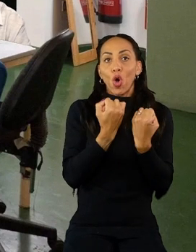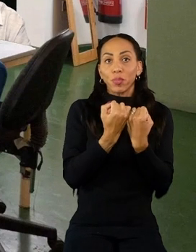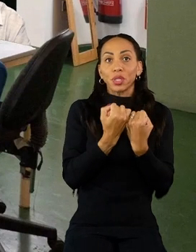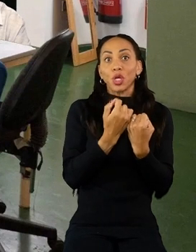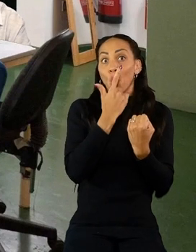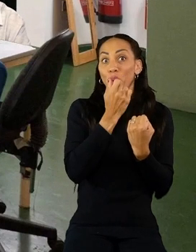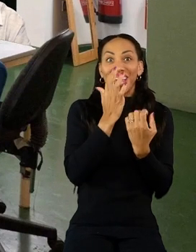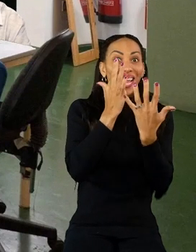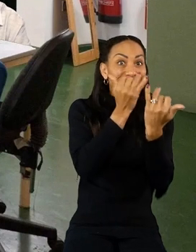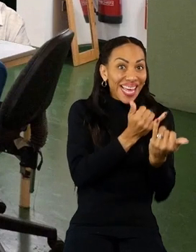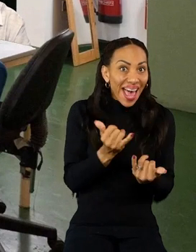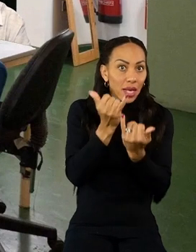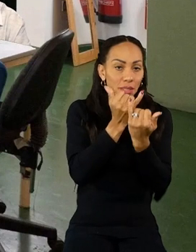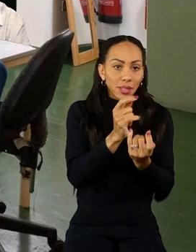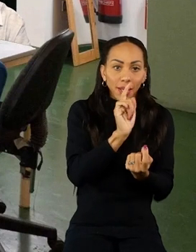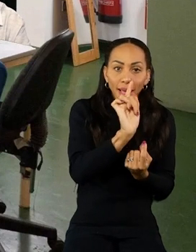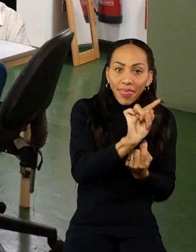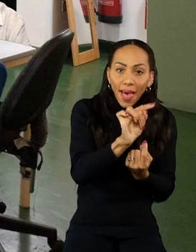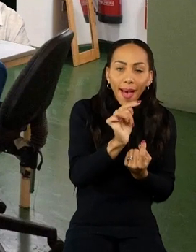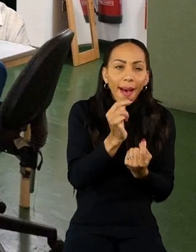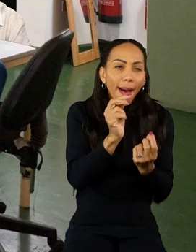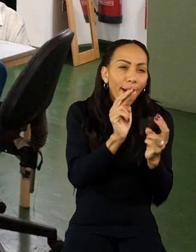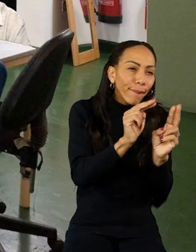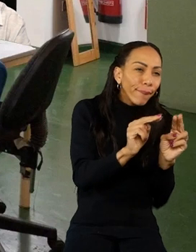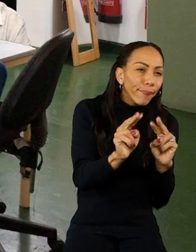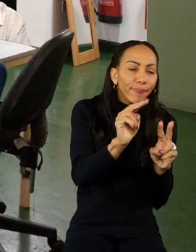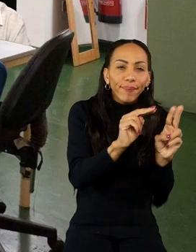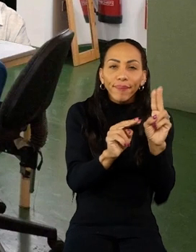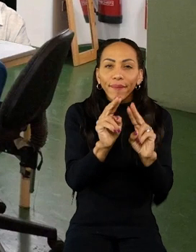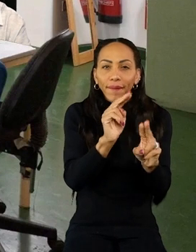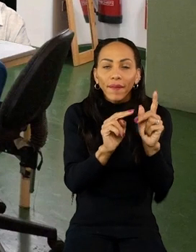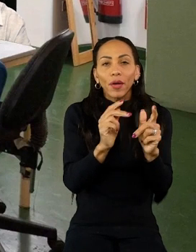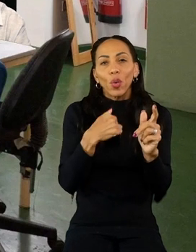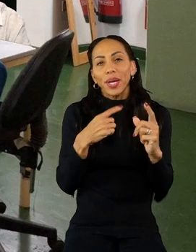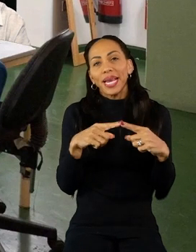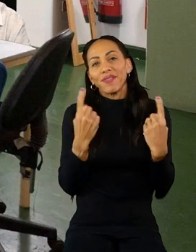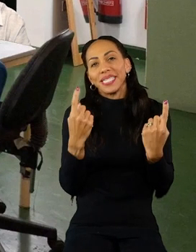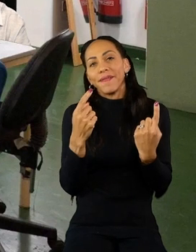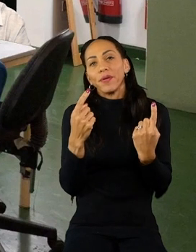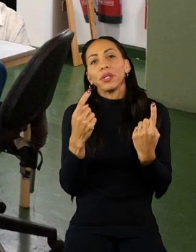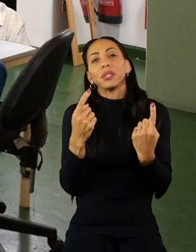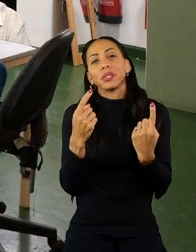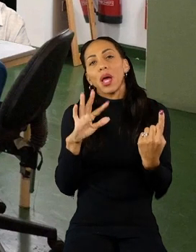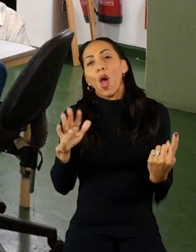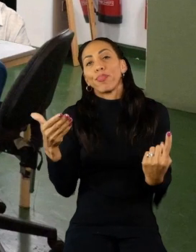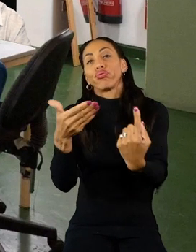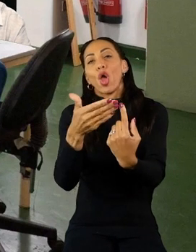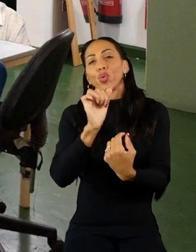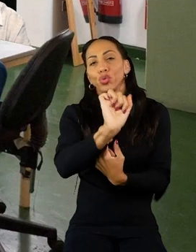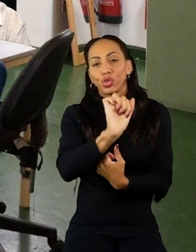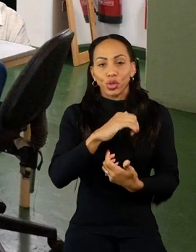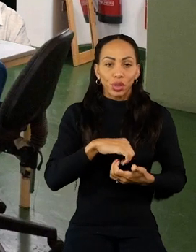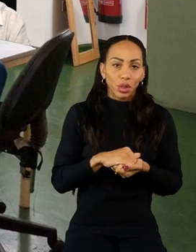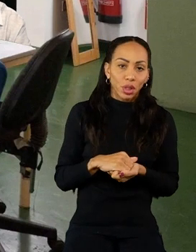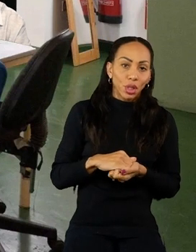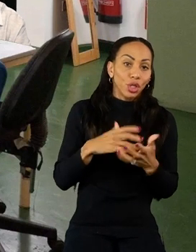the Nepal project, we can use that as a way of testing things as well and be more directive on that. So because